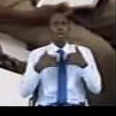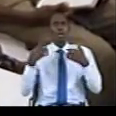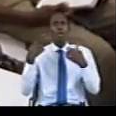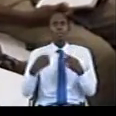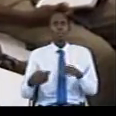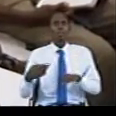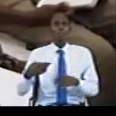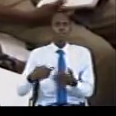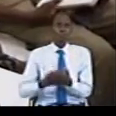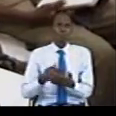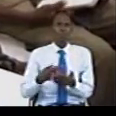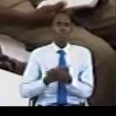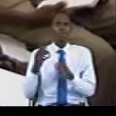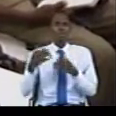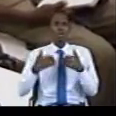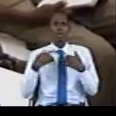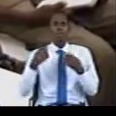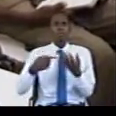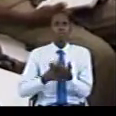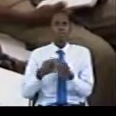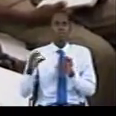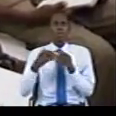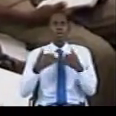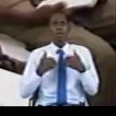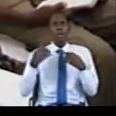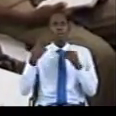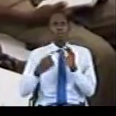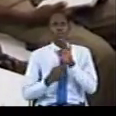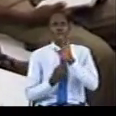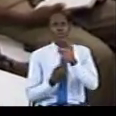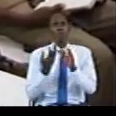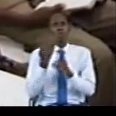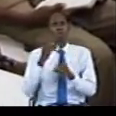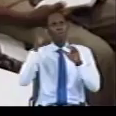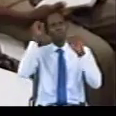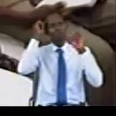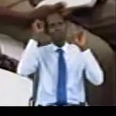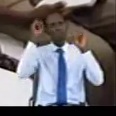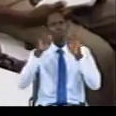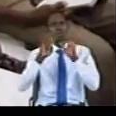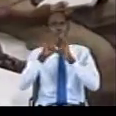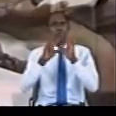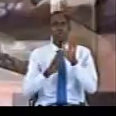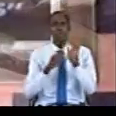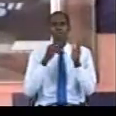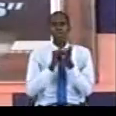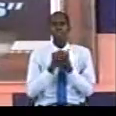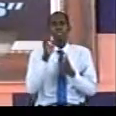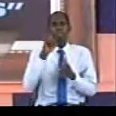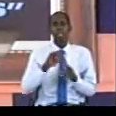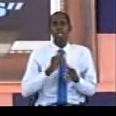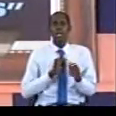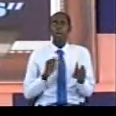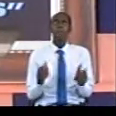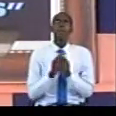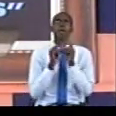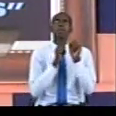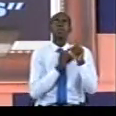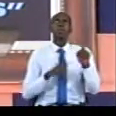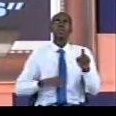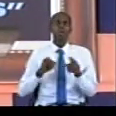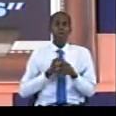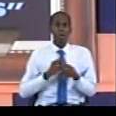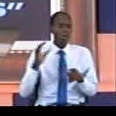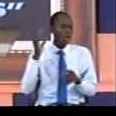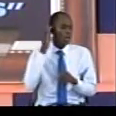have the gospel? Do you have the revelation of his will? And then you can say, I met the Lord. I saw the Lord. I heard from